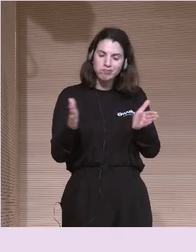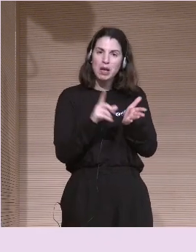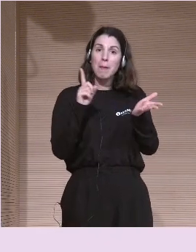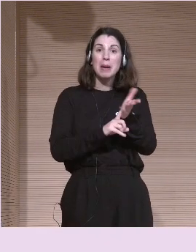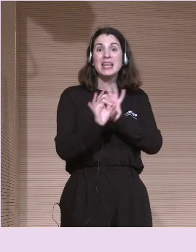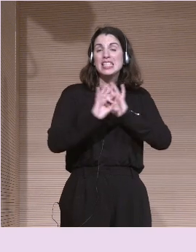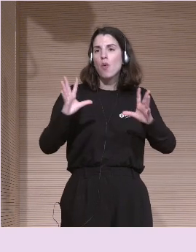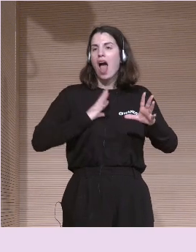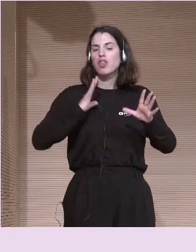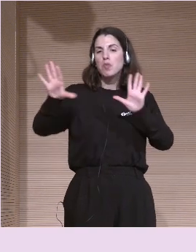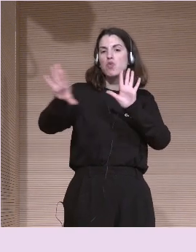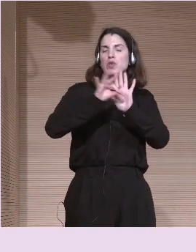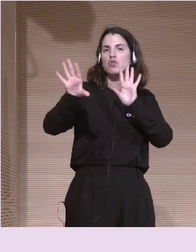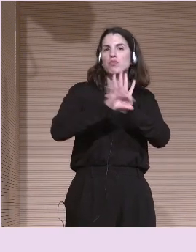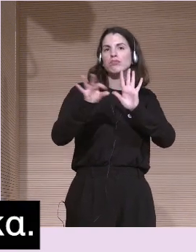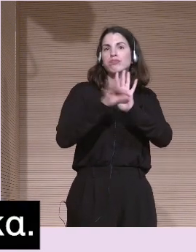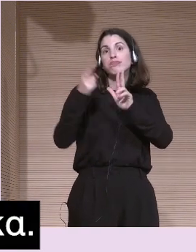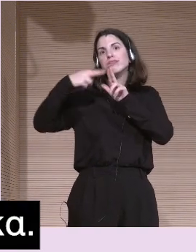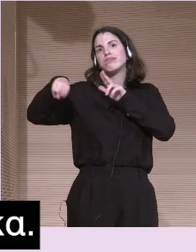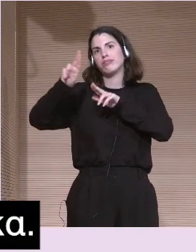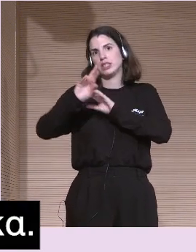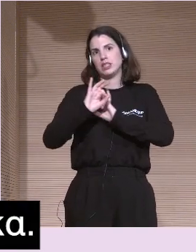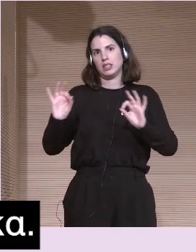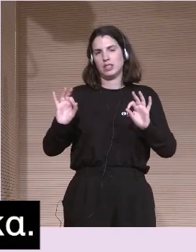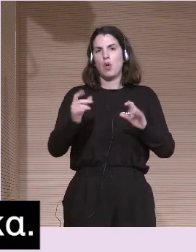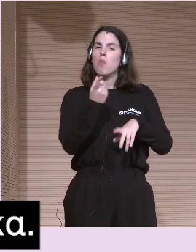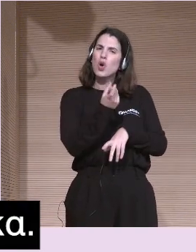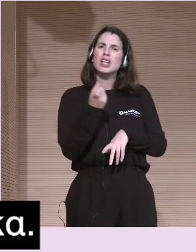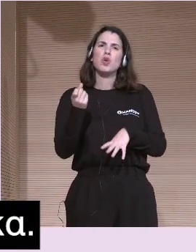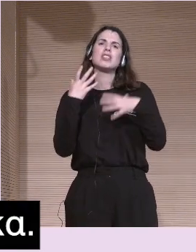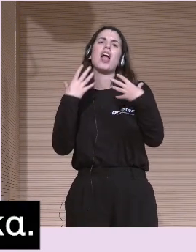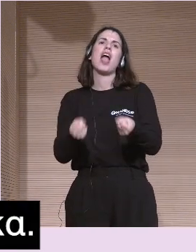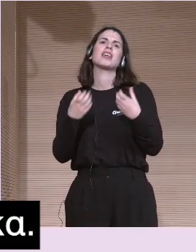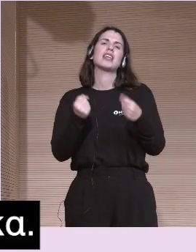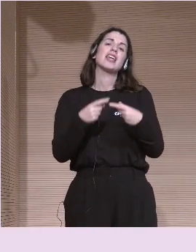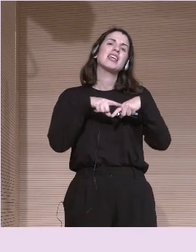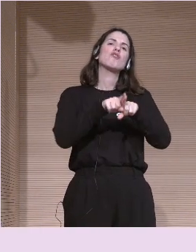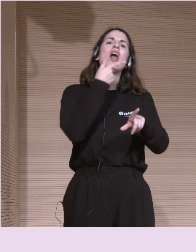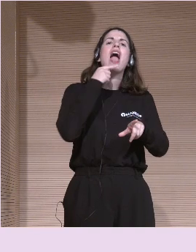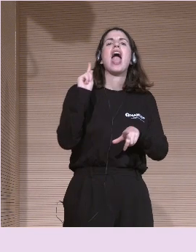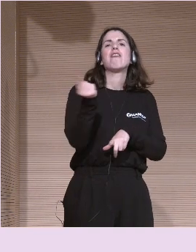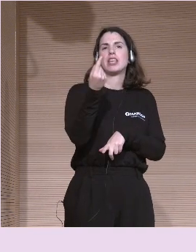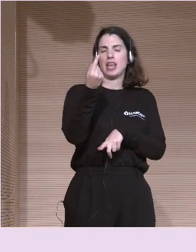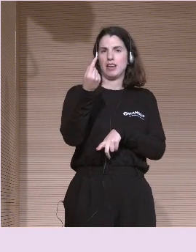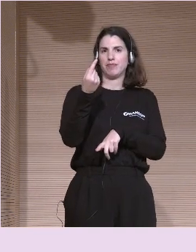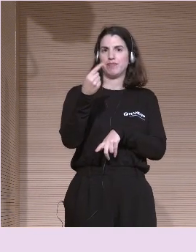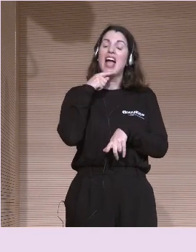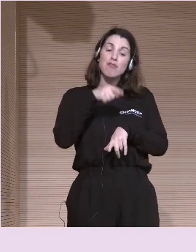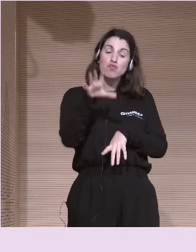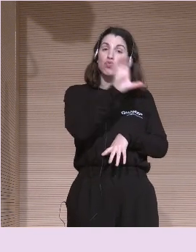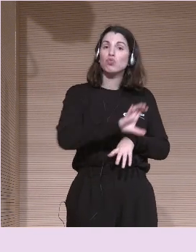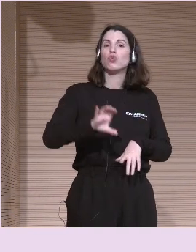challenges. But the opportunities are extraordinary because in many ways, actually, we have a blank slate. This museum is being